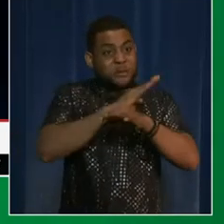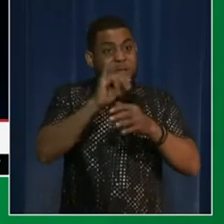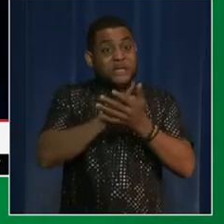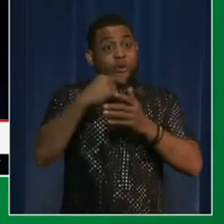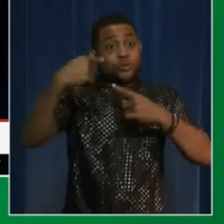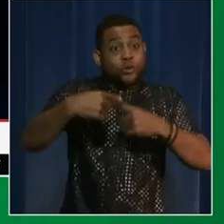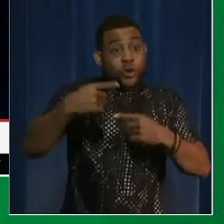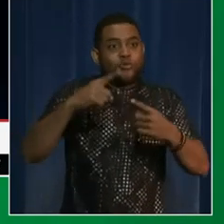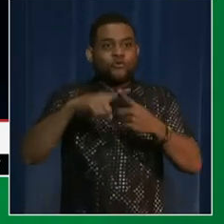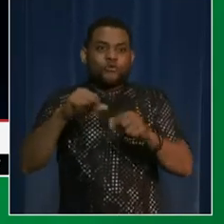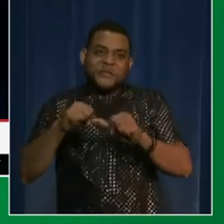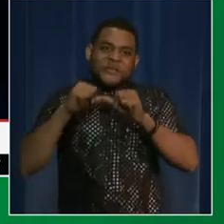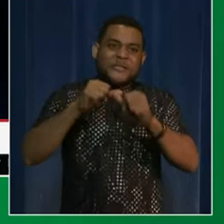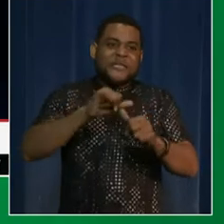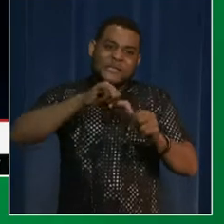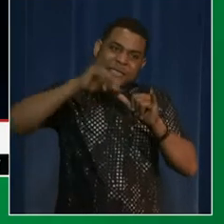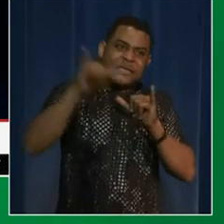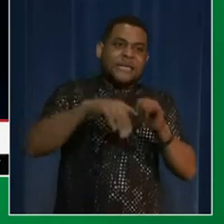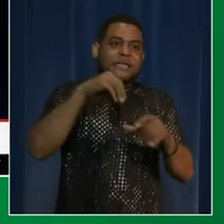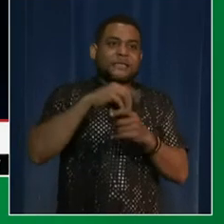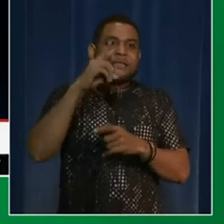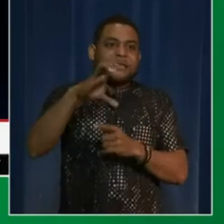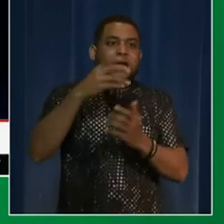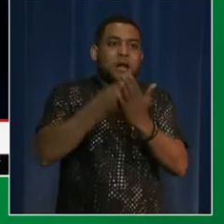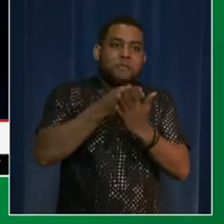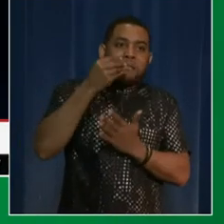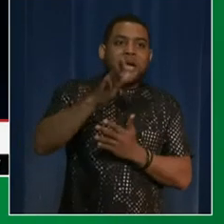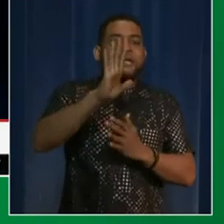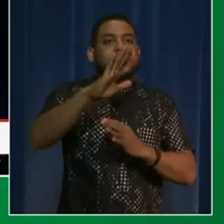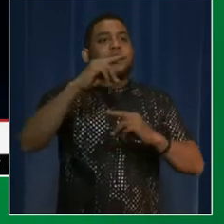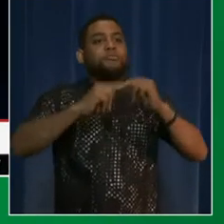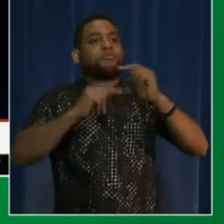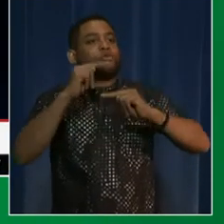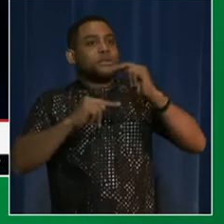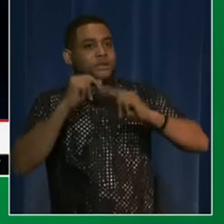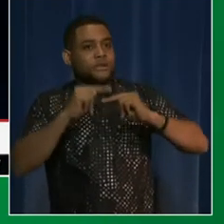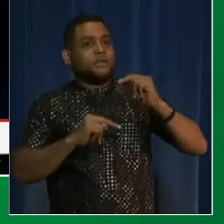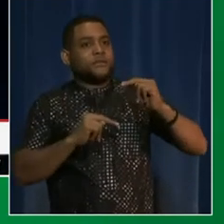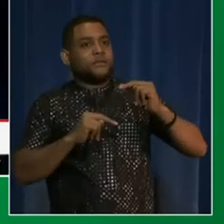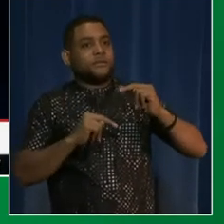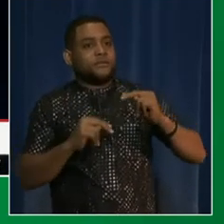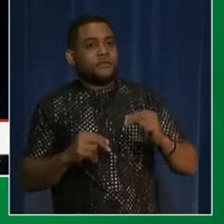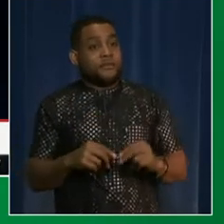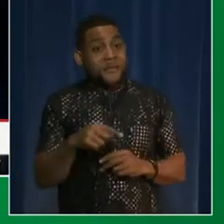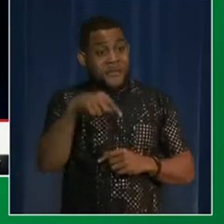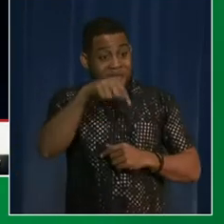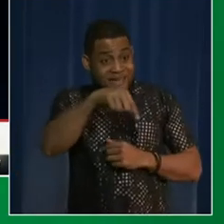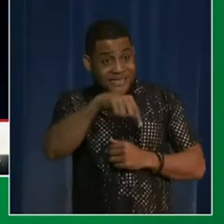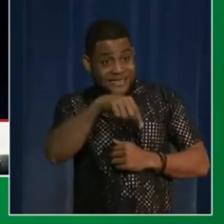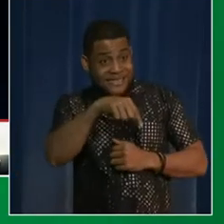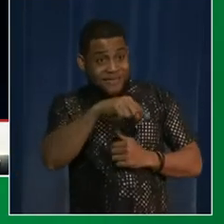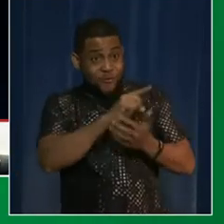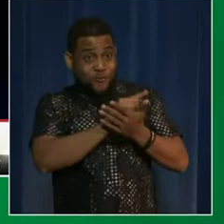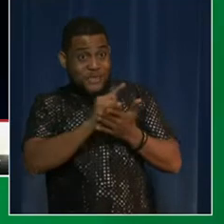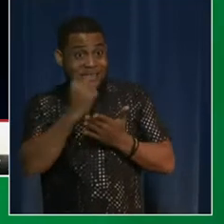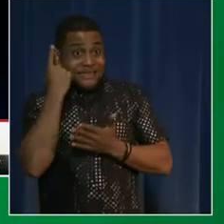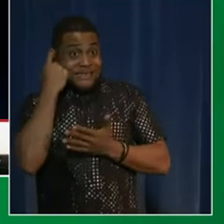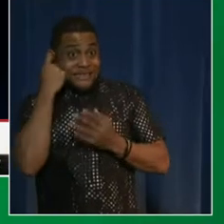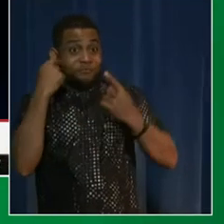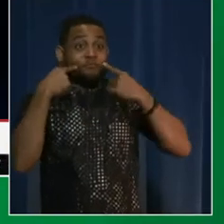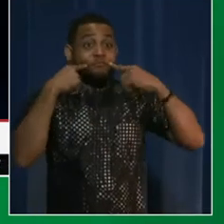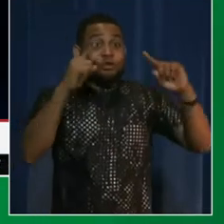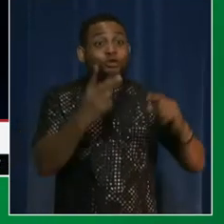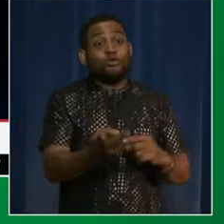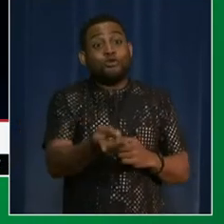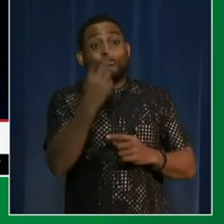district by purchasing their commercial real estate. Earlier this week, the first two recipients of this funding were announced, with 10 additional